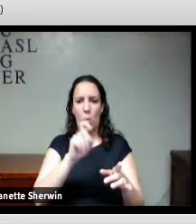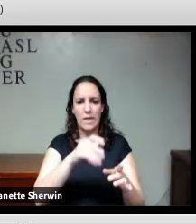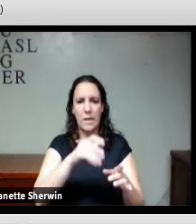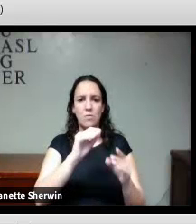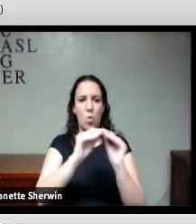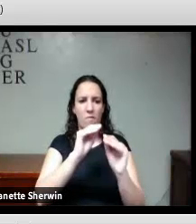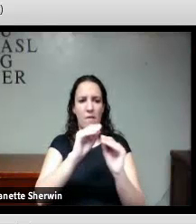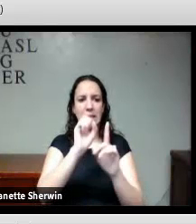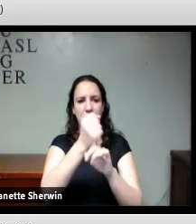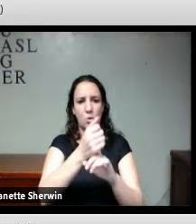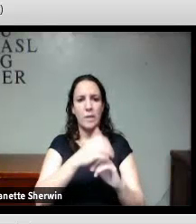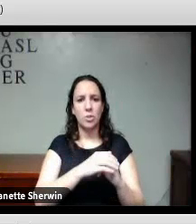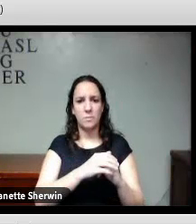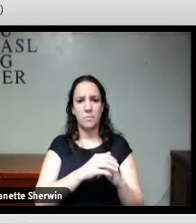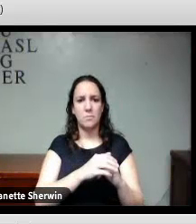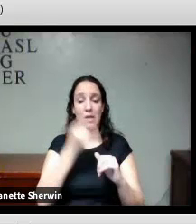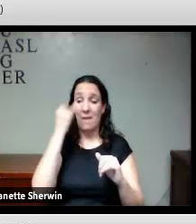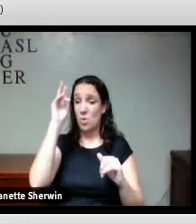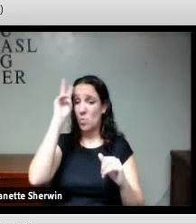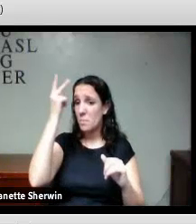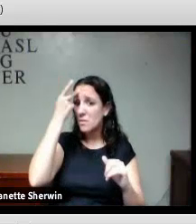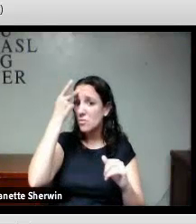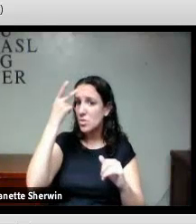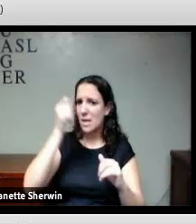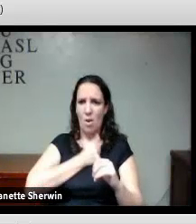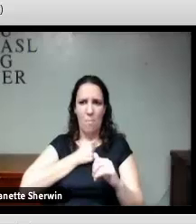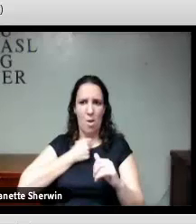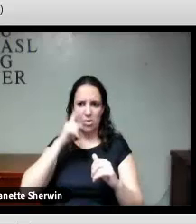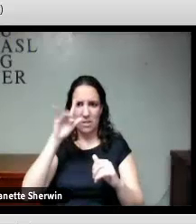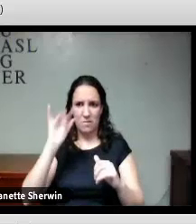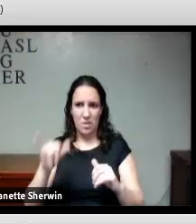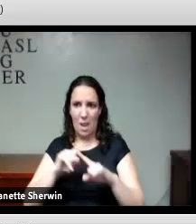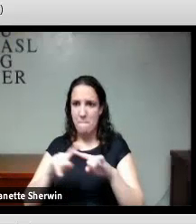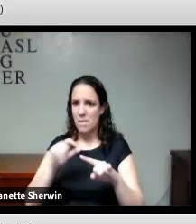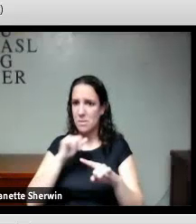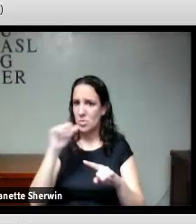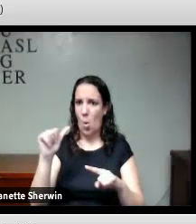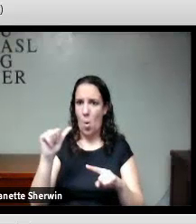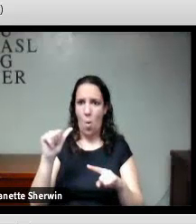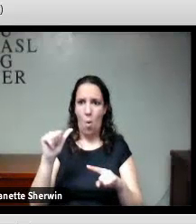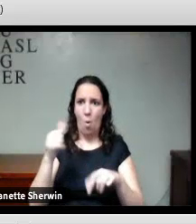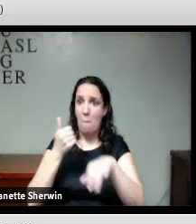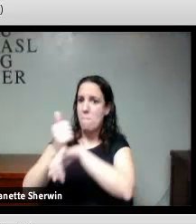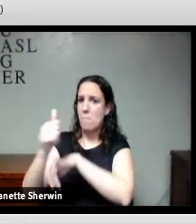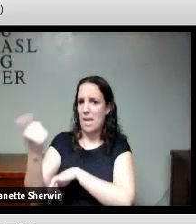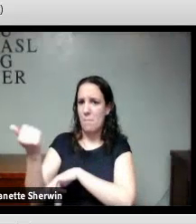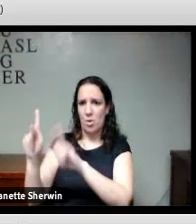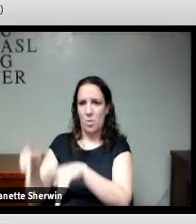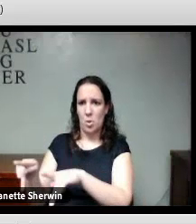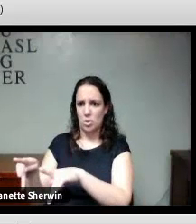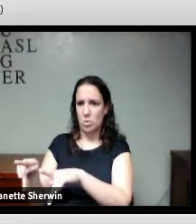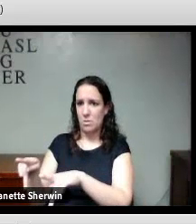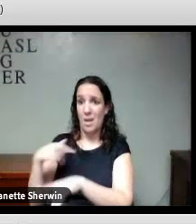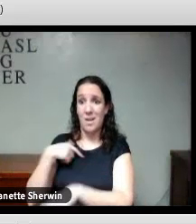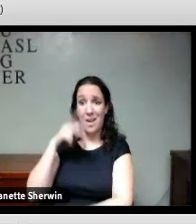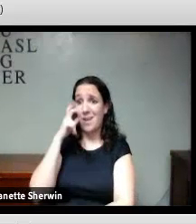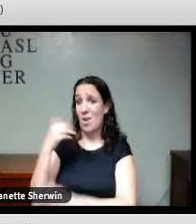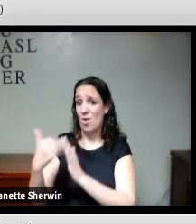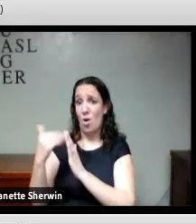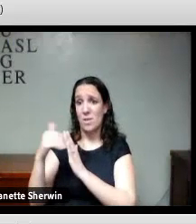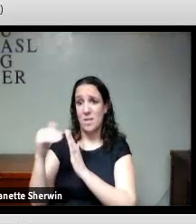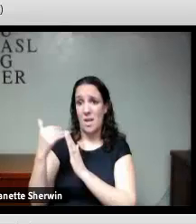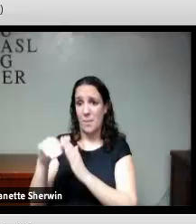apologize if there was a misunderstanding or a miscommunication, but don't throw anybody under the bus. And I hear it done all the time.